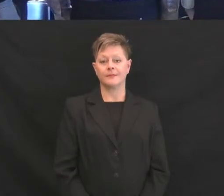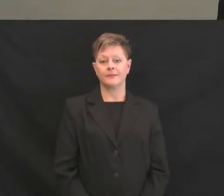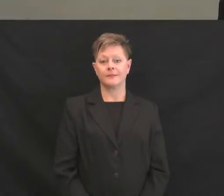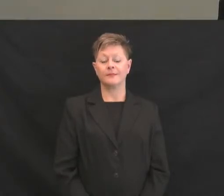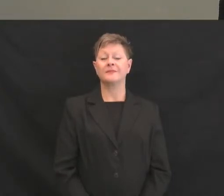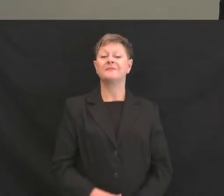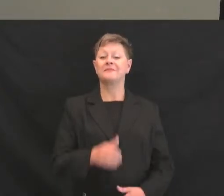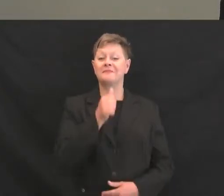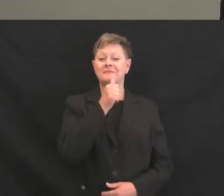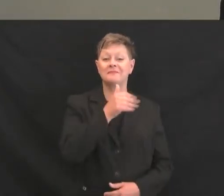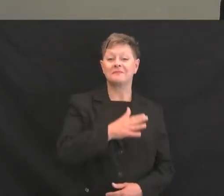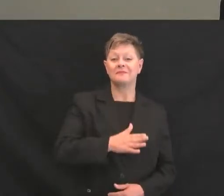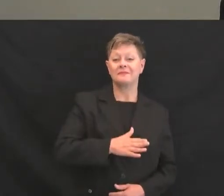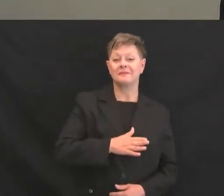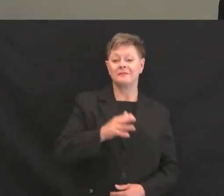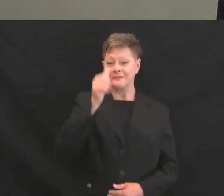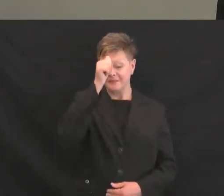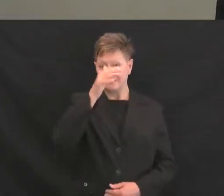Ladies and gentlemen,